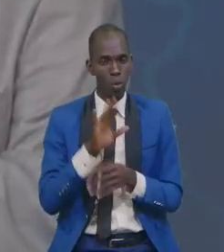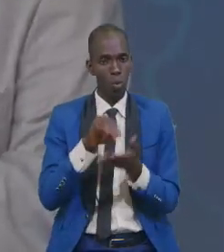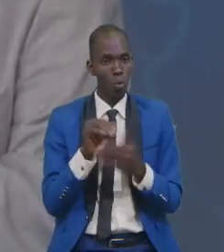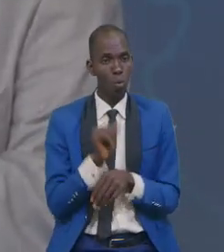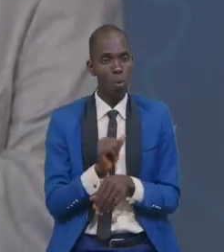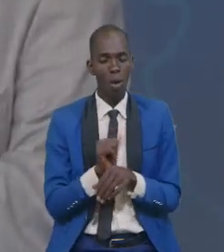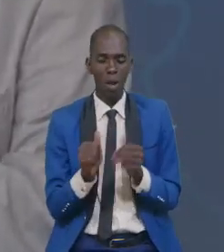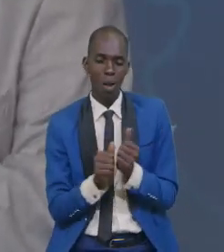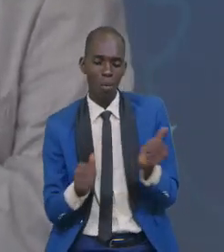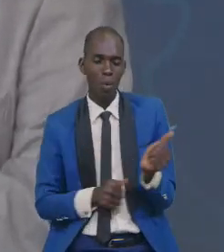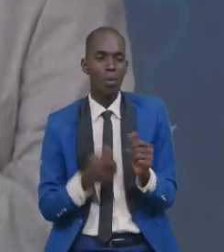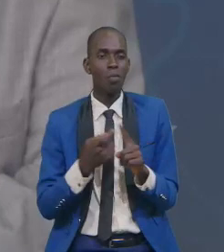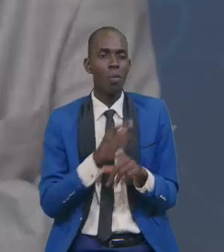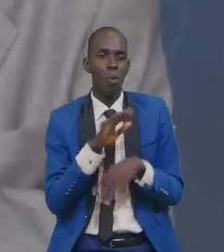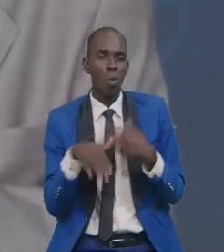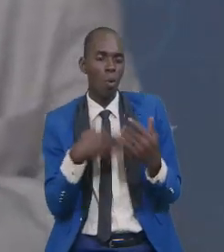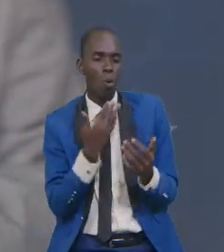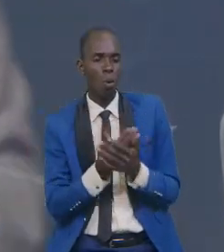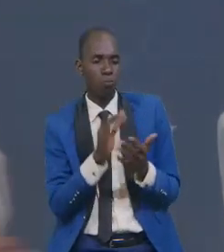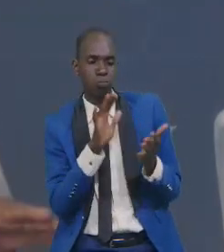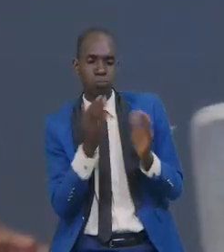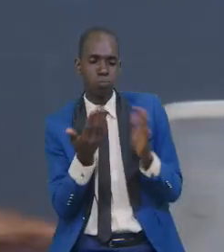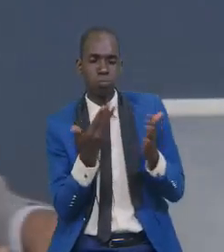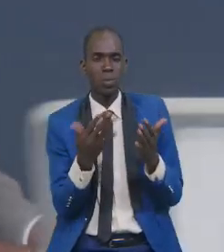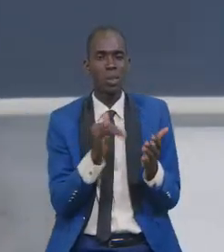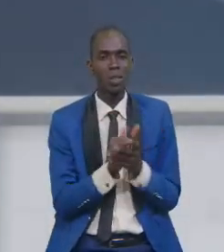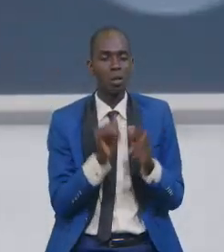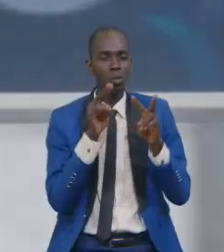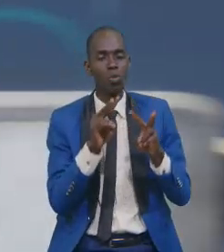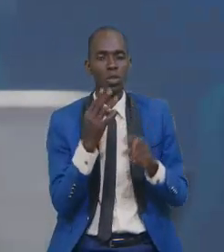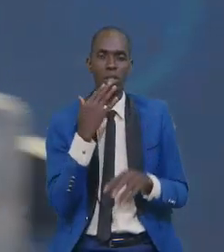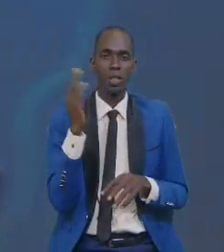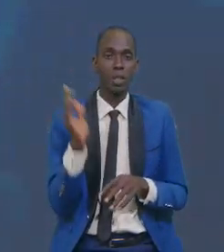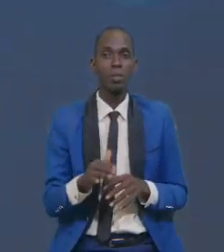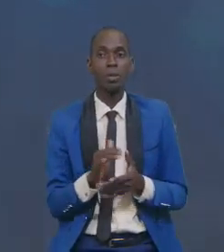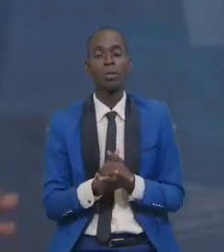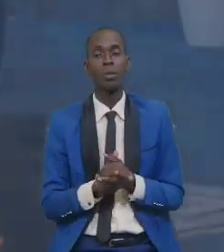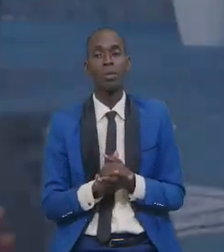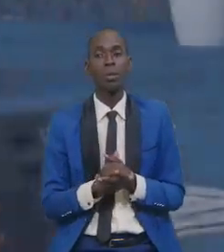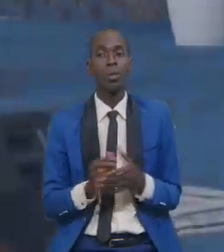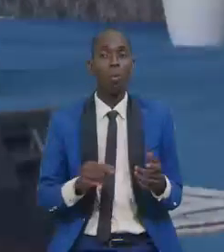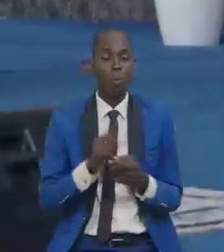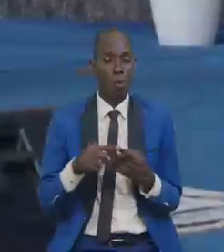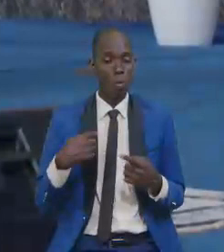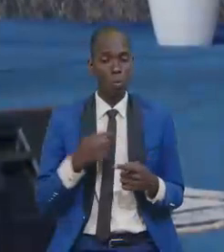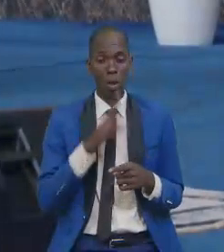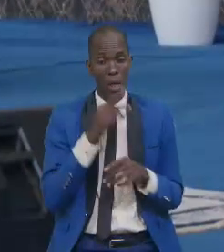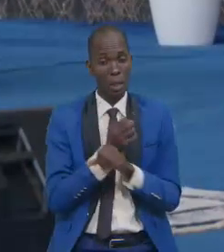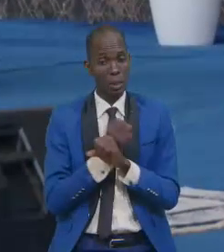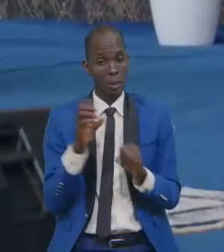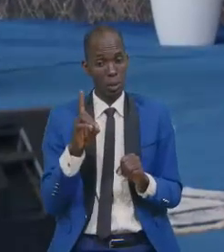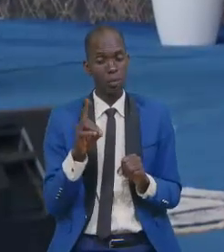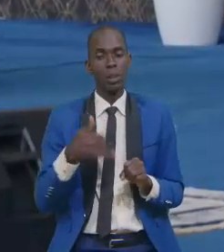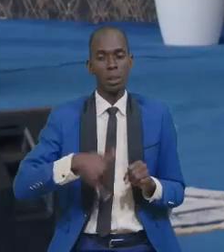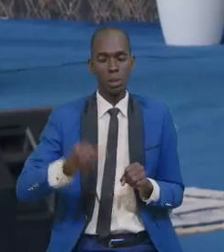from all appearance of evil. You see, when we're saved, we're staying from evil. Sin? No.